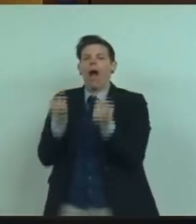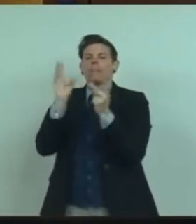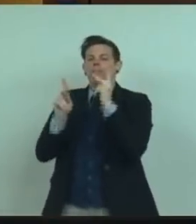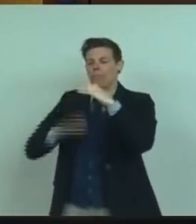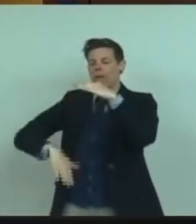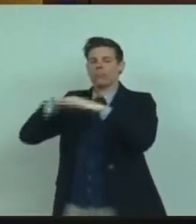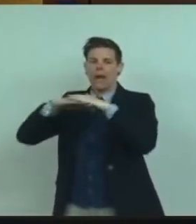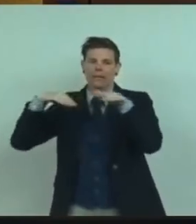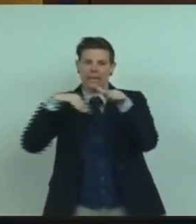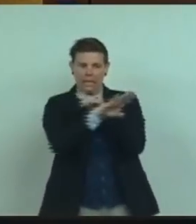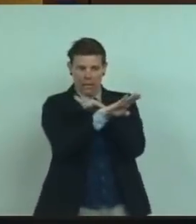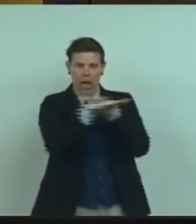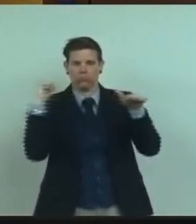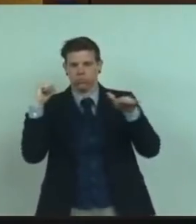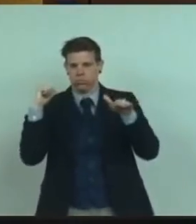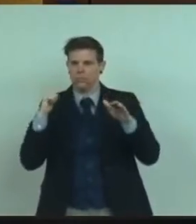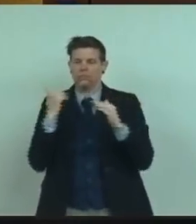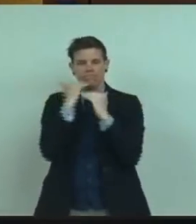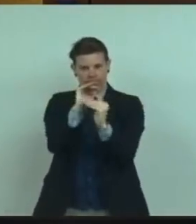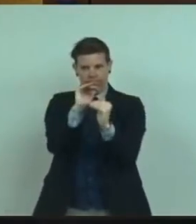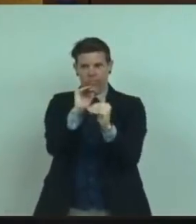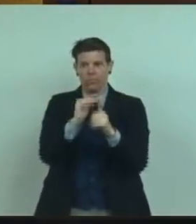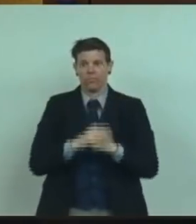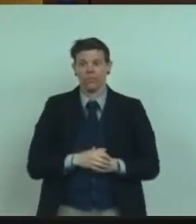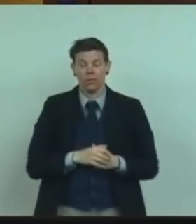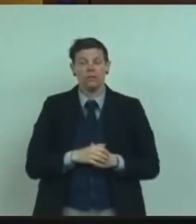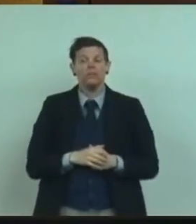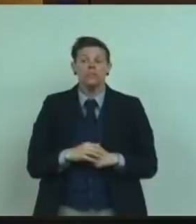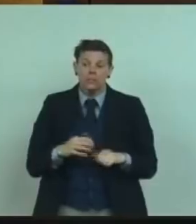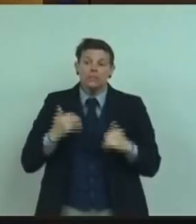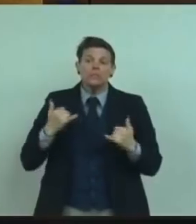are, and I get it, staying at home